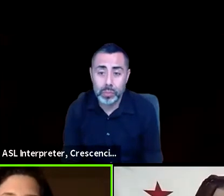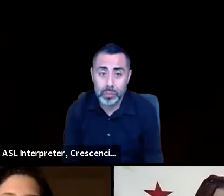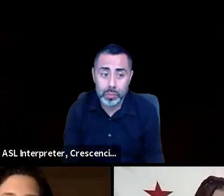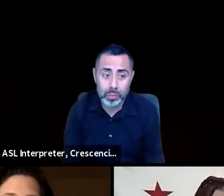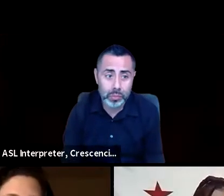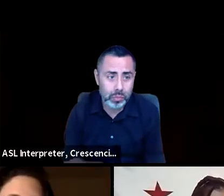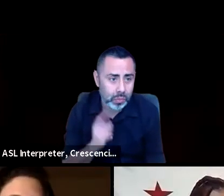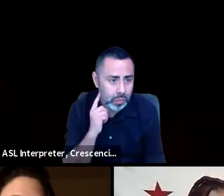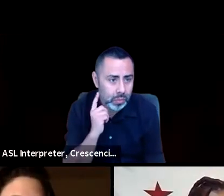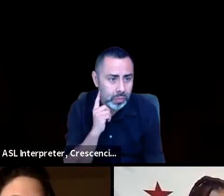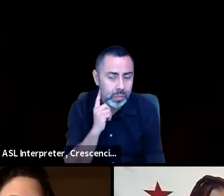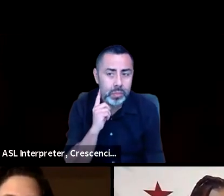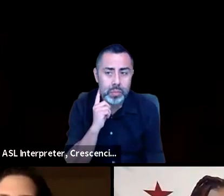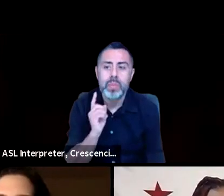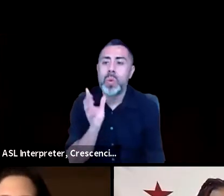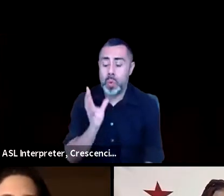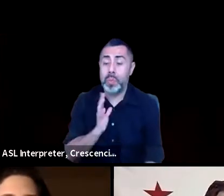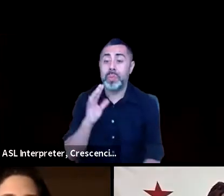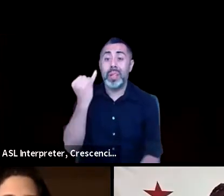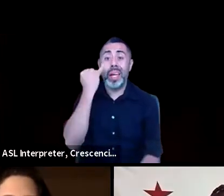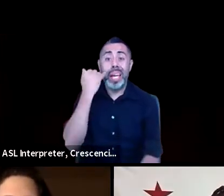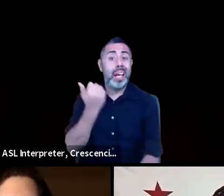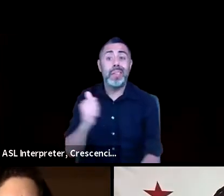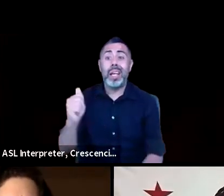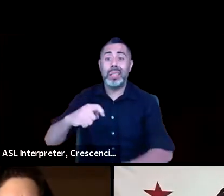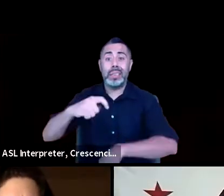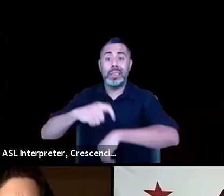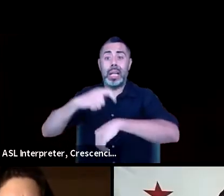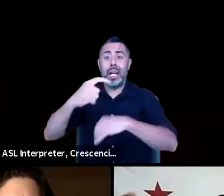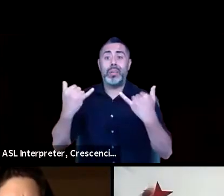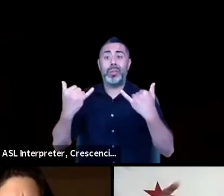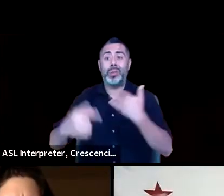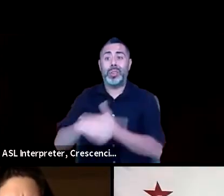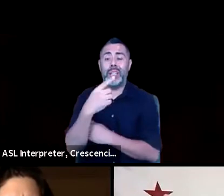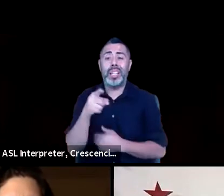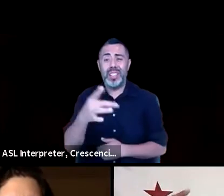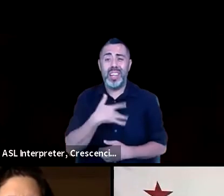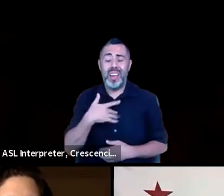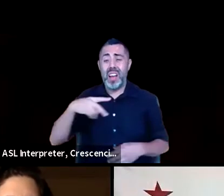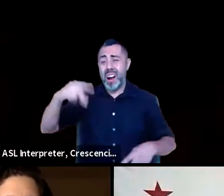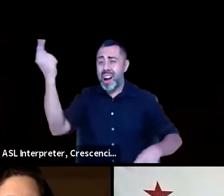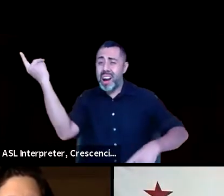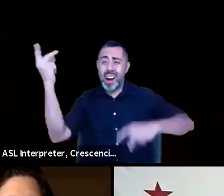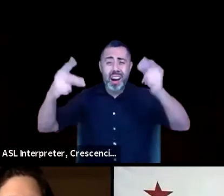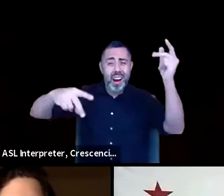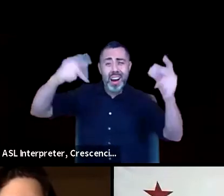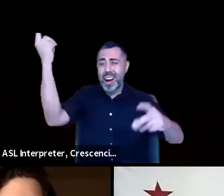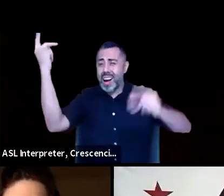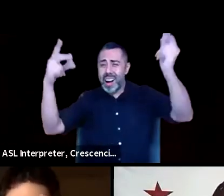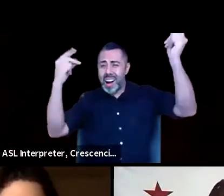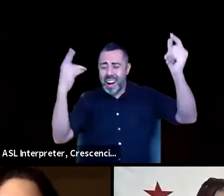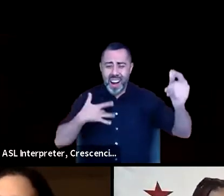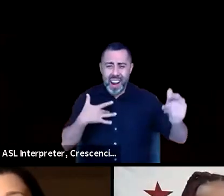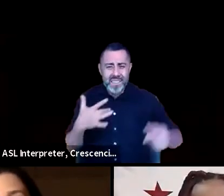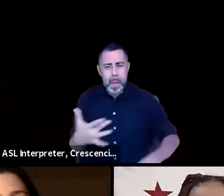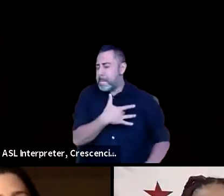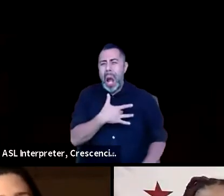So if at any point today you are like, snap, snap, snap, I am so feeling what was just